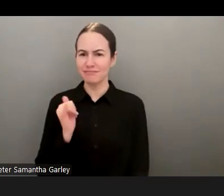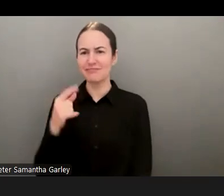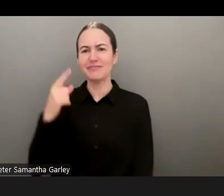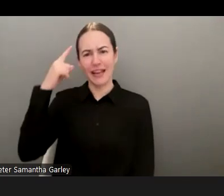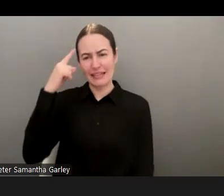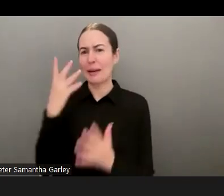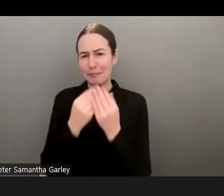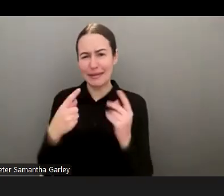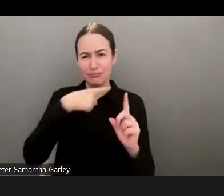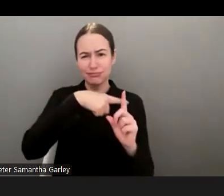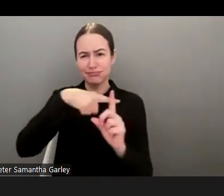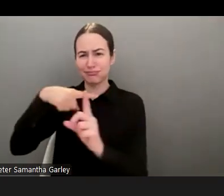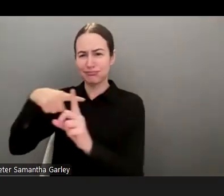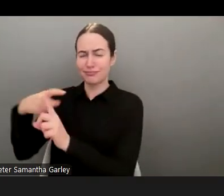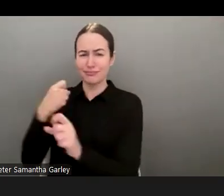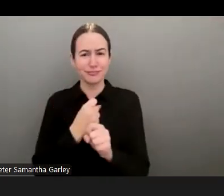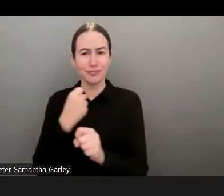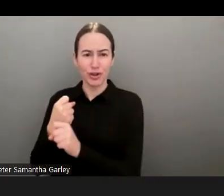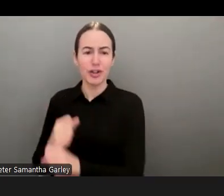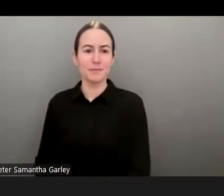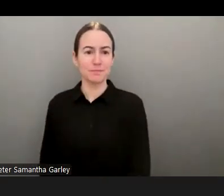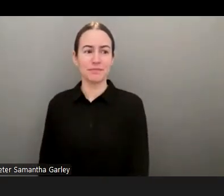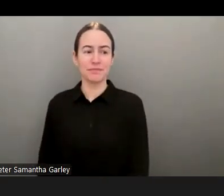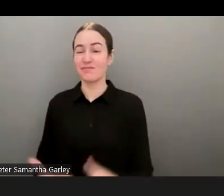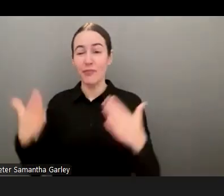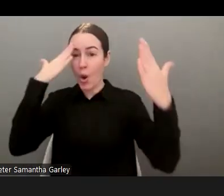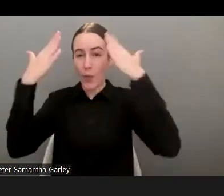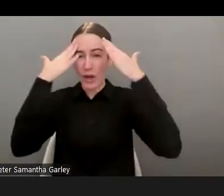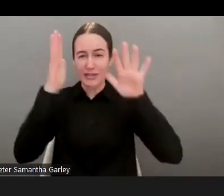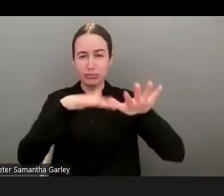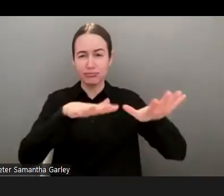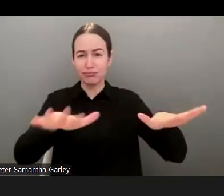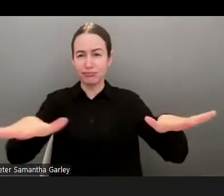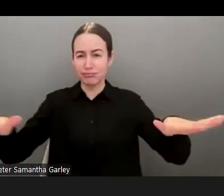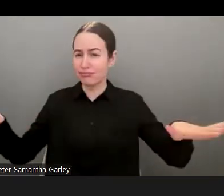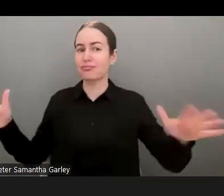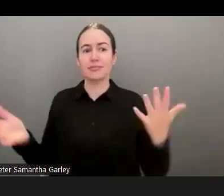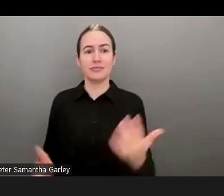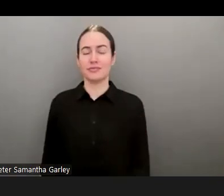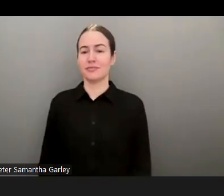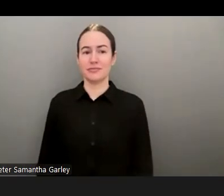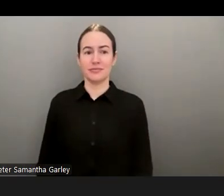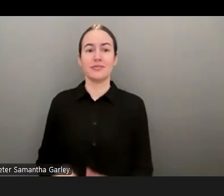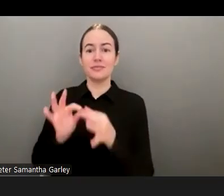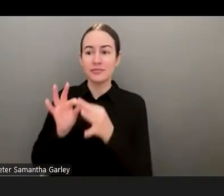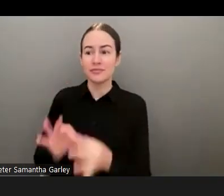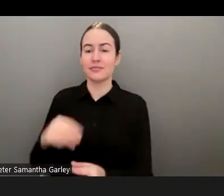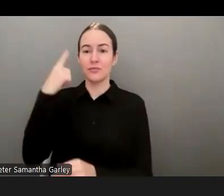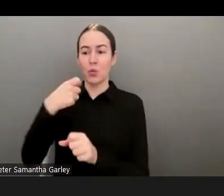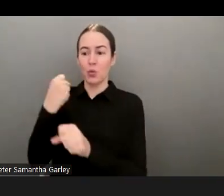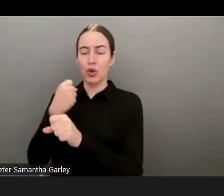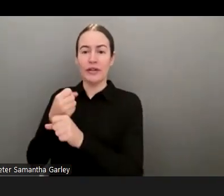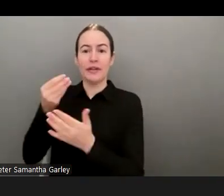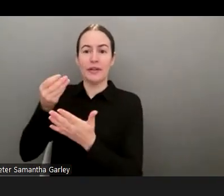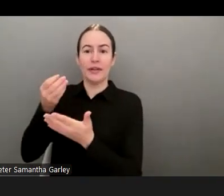things. I think it's general awareness, and especially awareness among the economic operators. And even though we